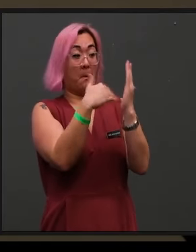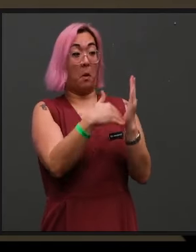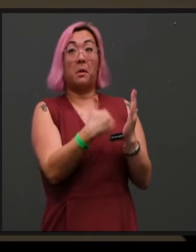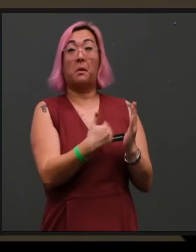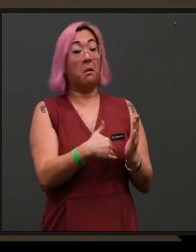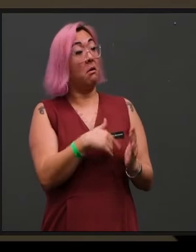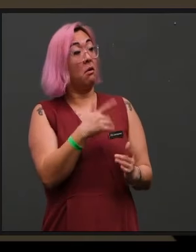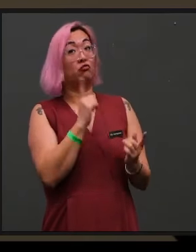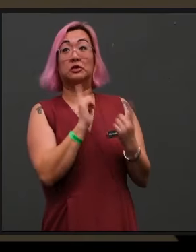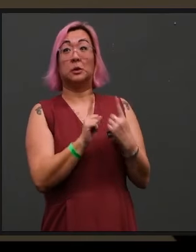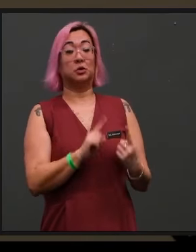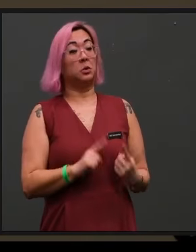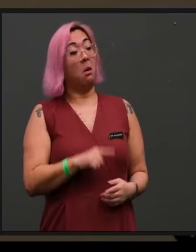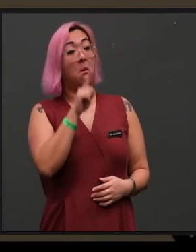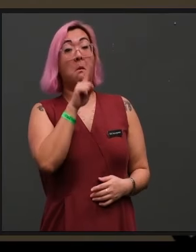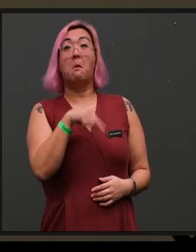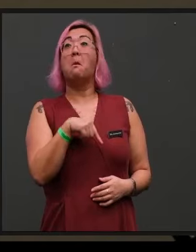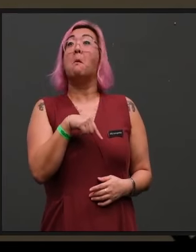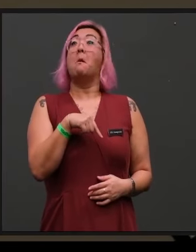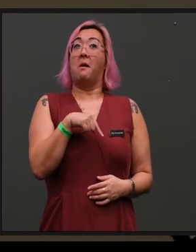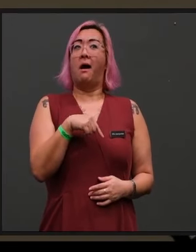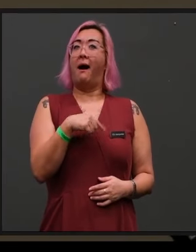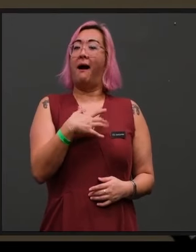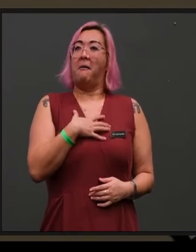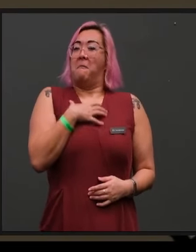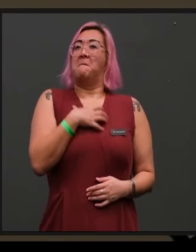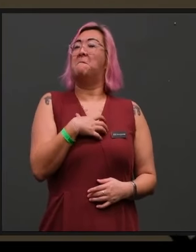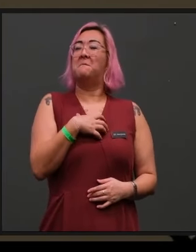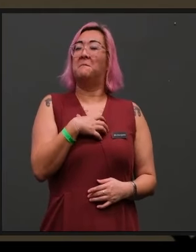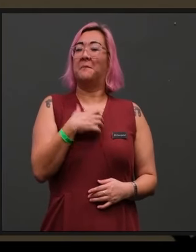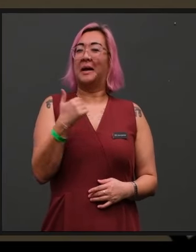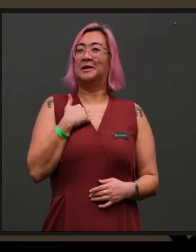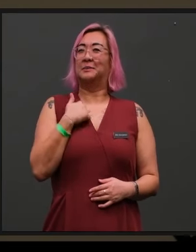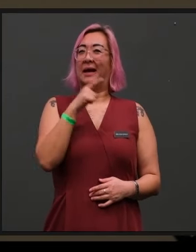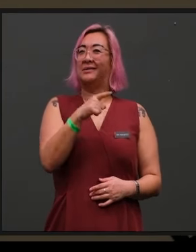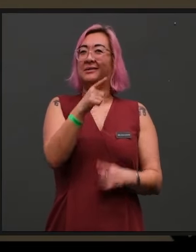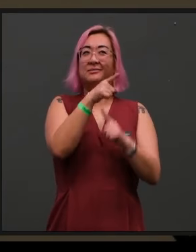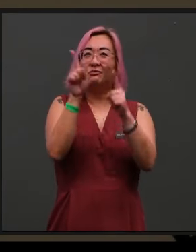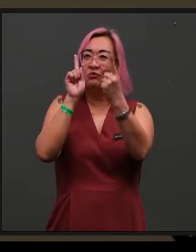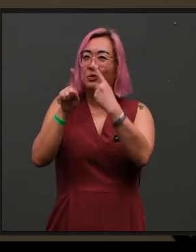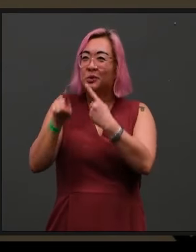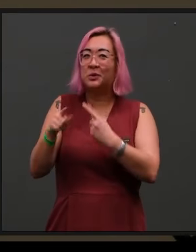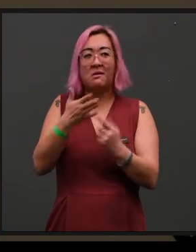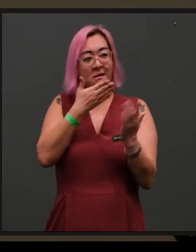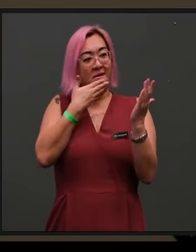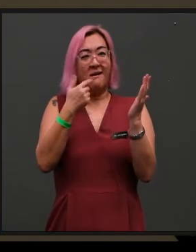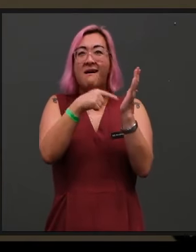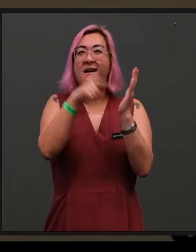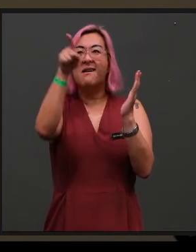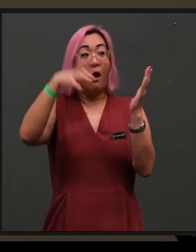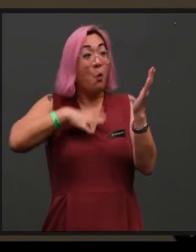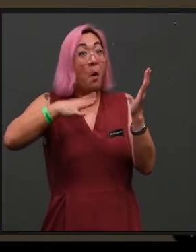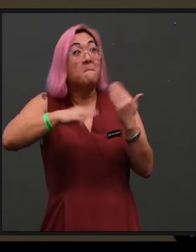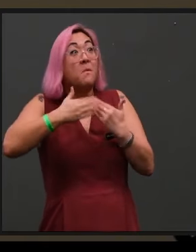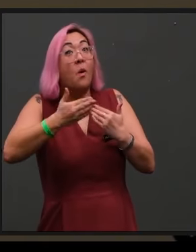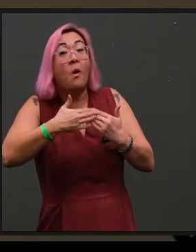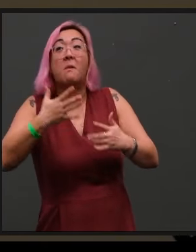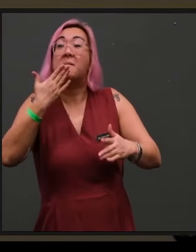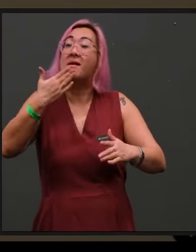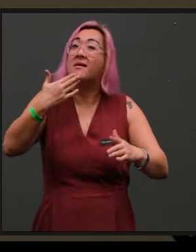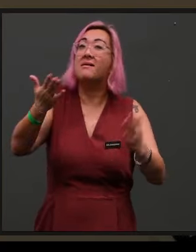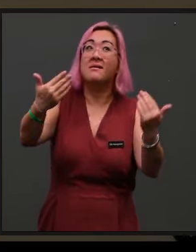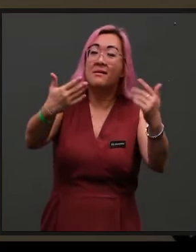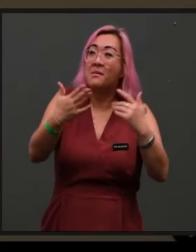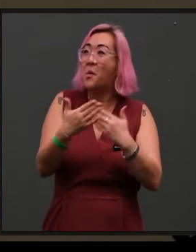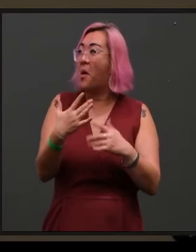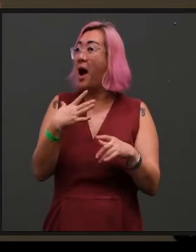I don't know. It was unexpected, but it was, everyone was saying really nice things, and they were like, "We want more of this. You need to